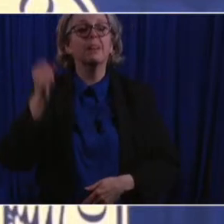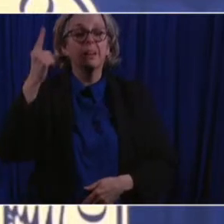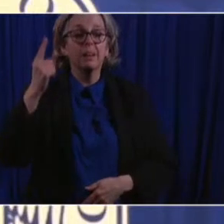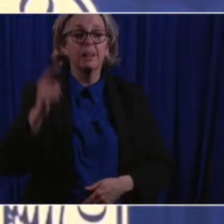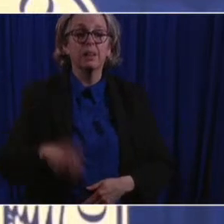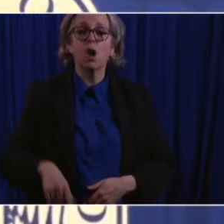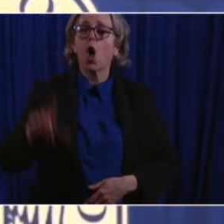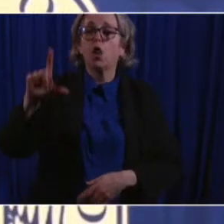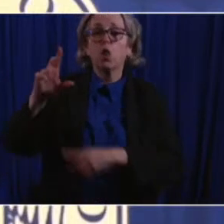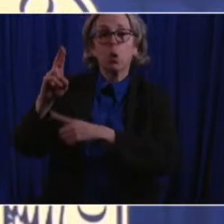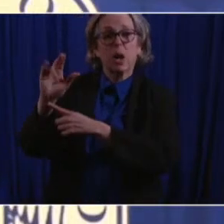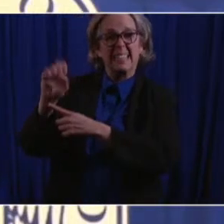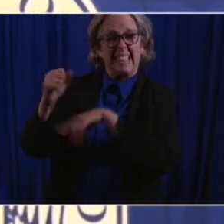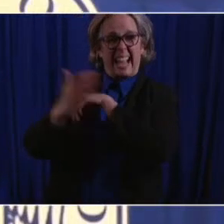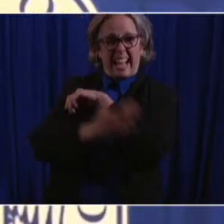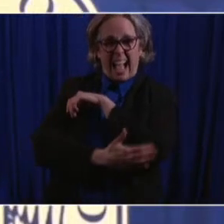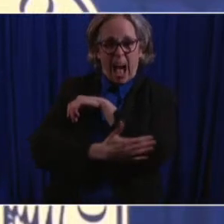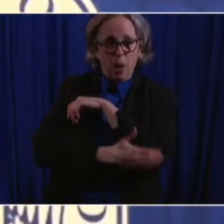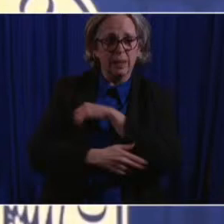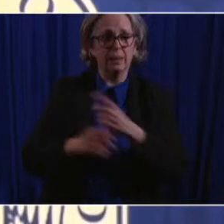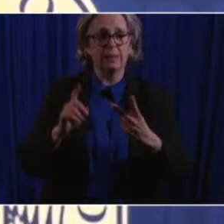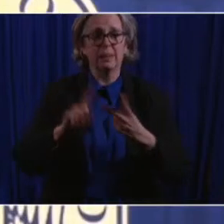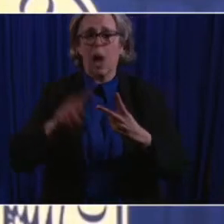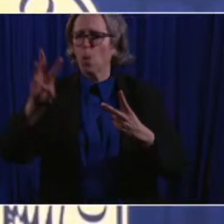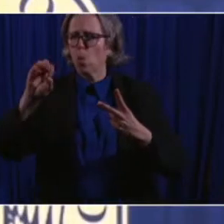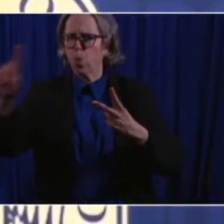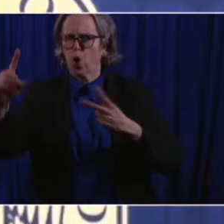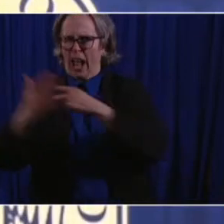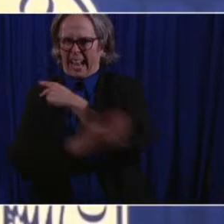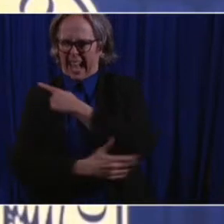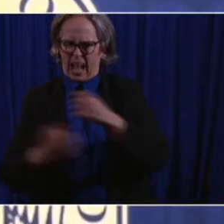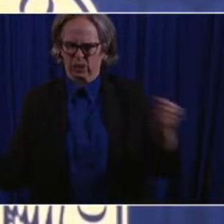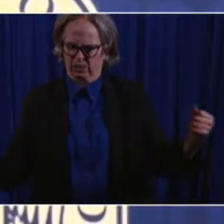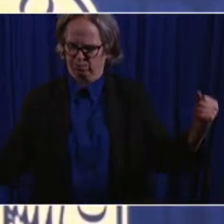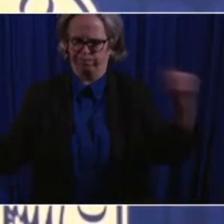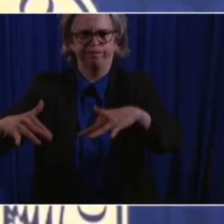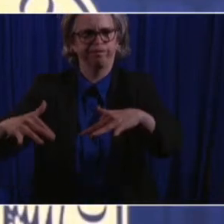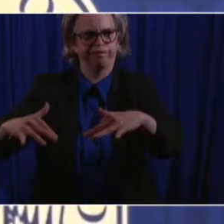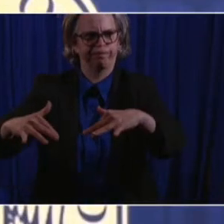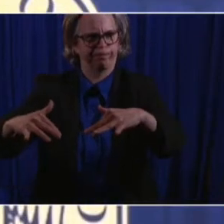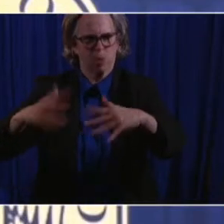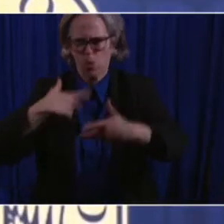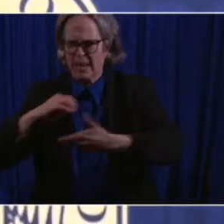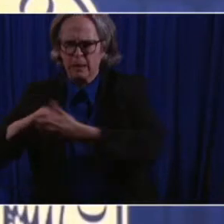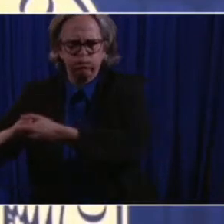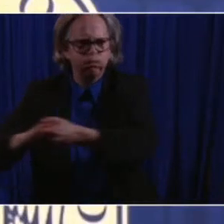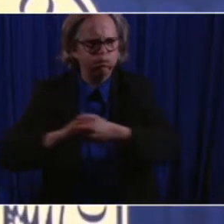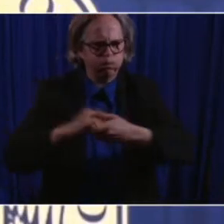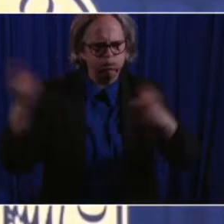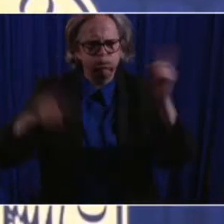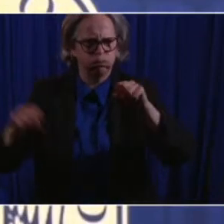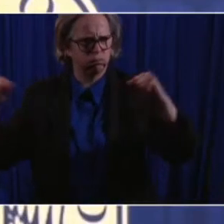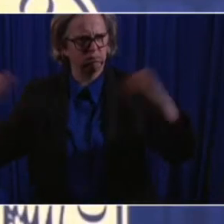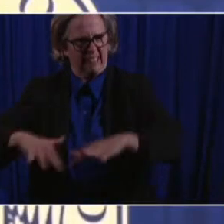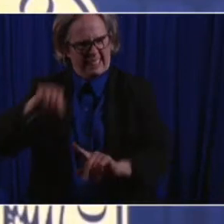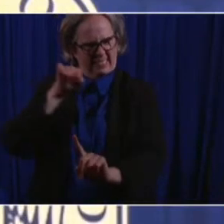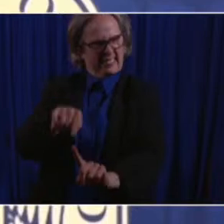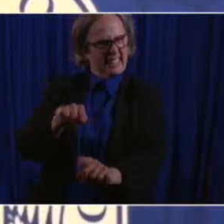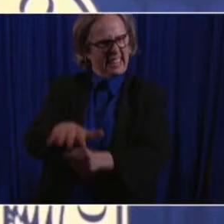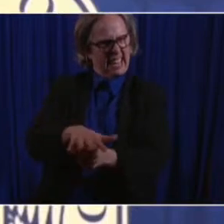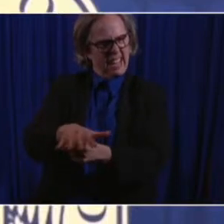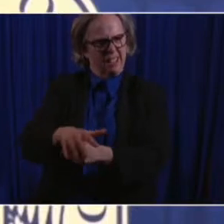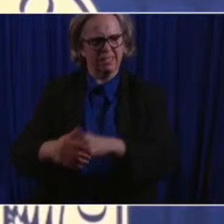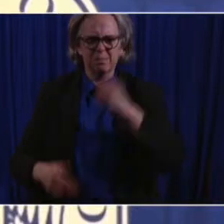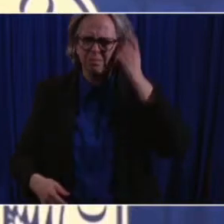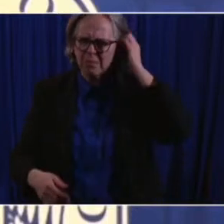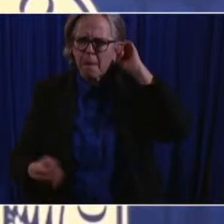County, getting out because this is something we all share. And a lot of students share the thought, the obligation, we can do something